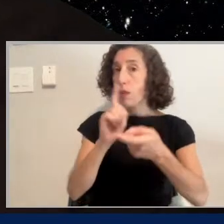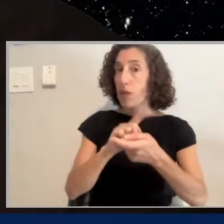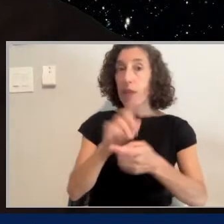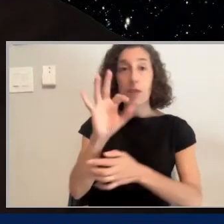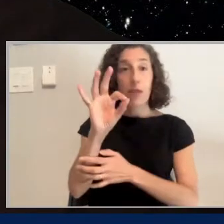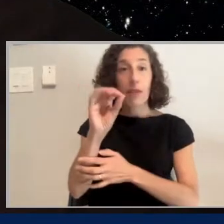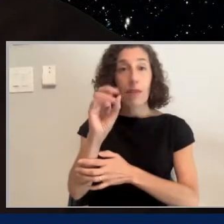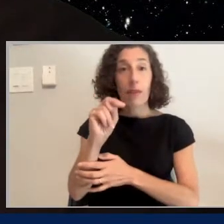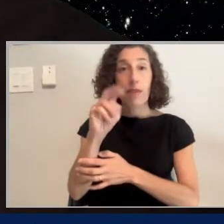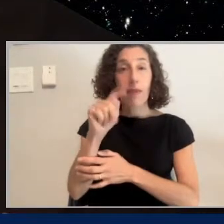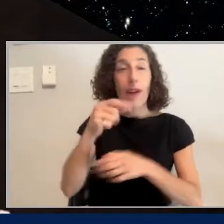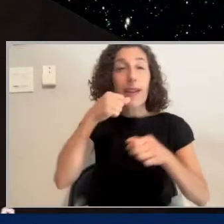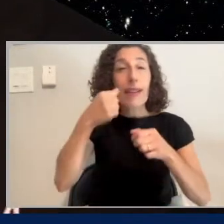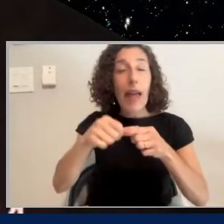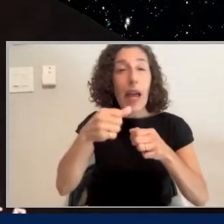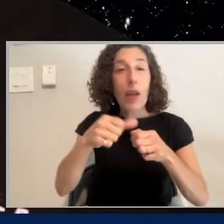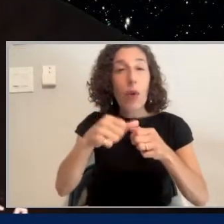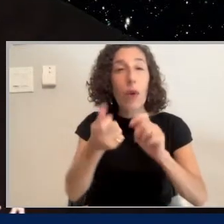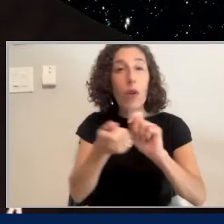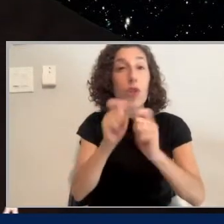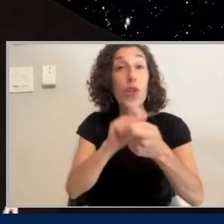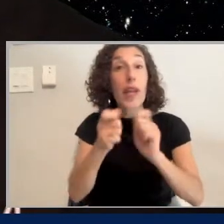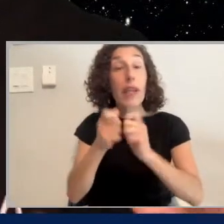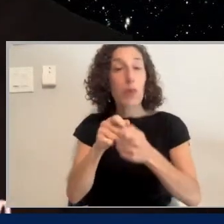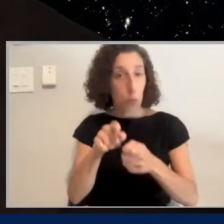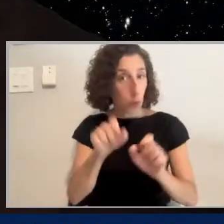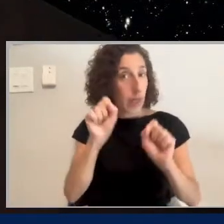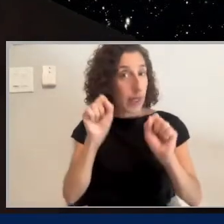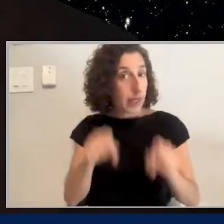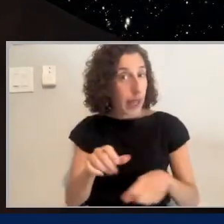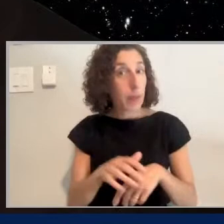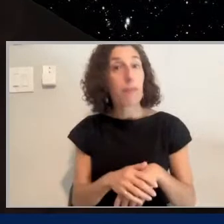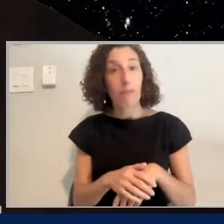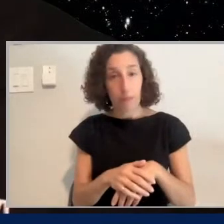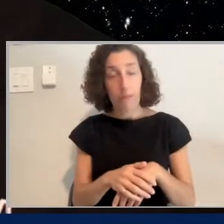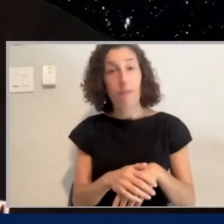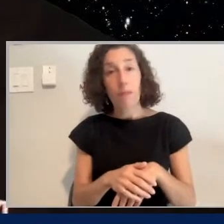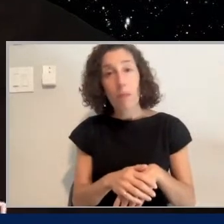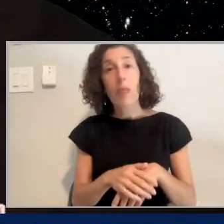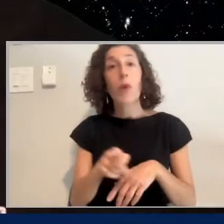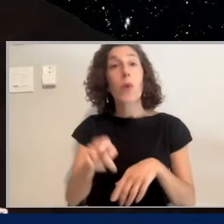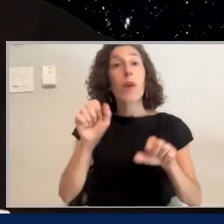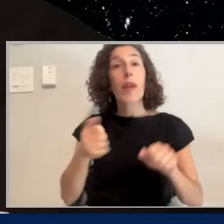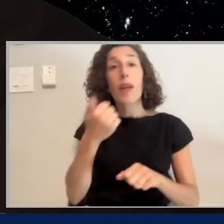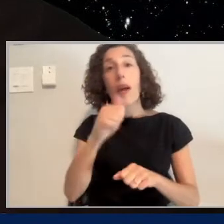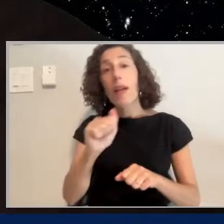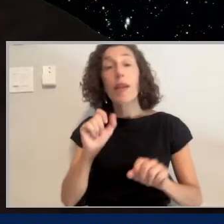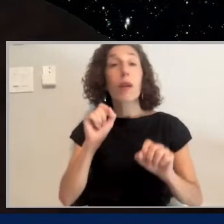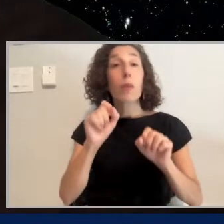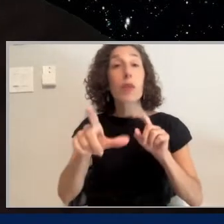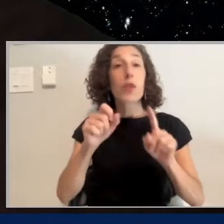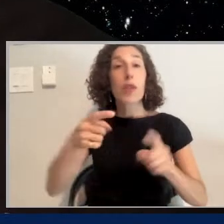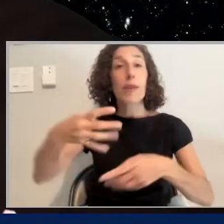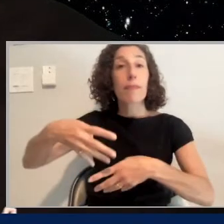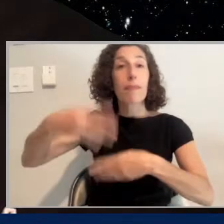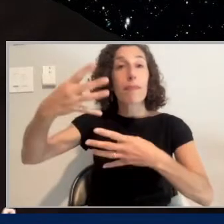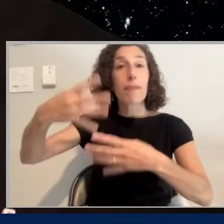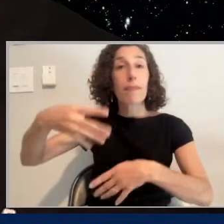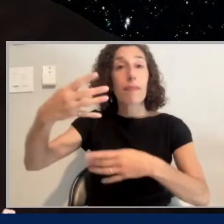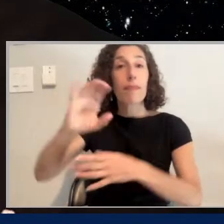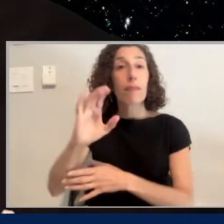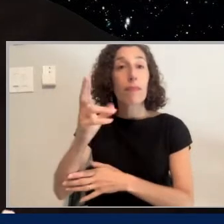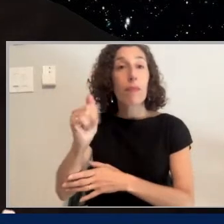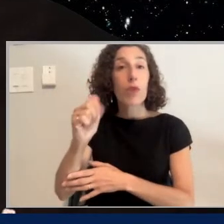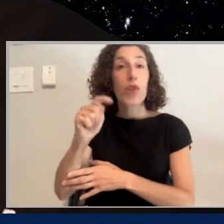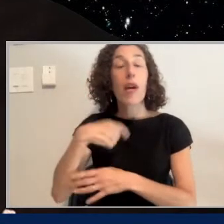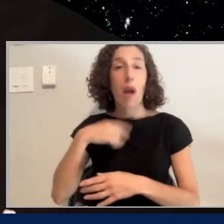of the chats for you. It'll take me a little bit of time to get to all of the chats, so please be patient. But there is a link that you can